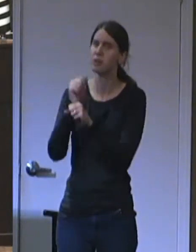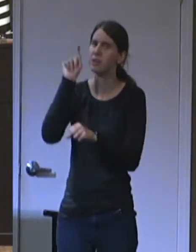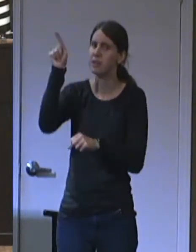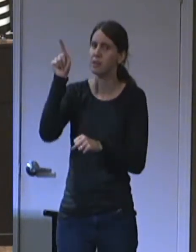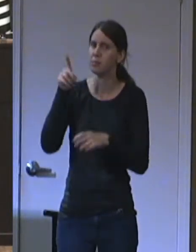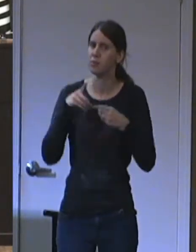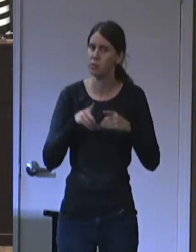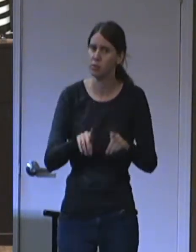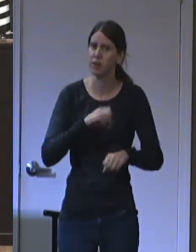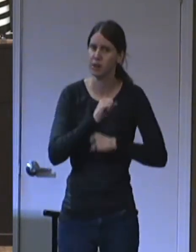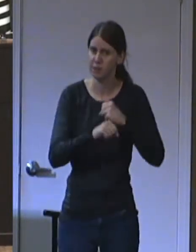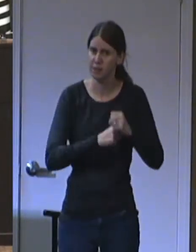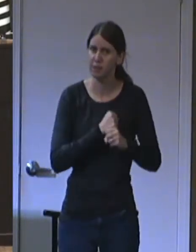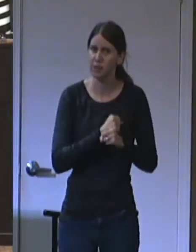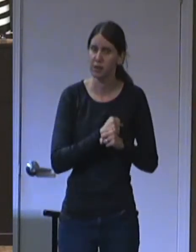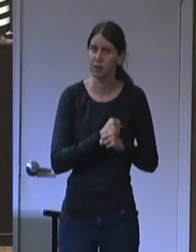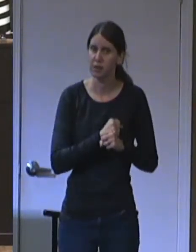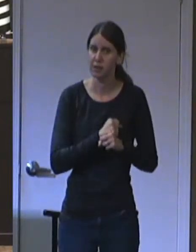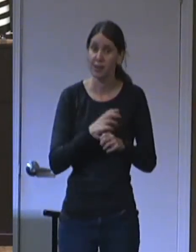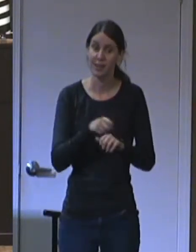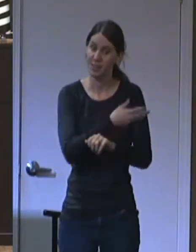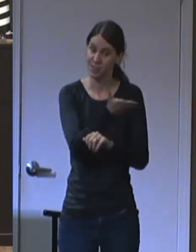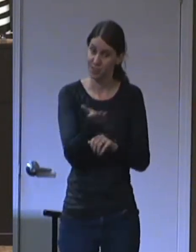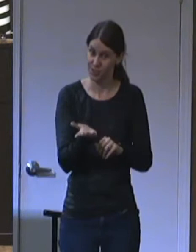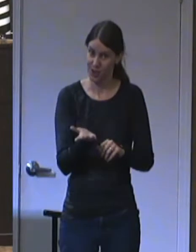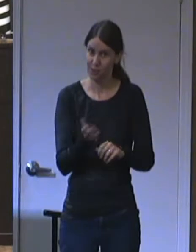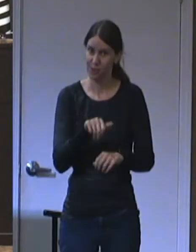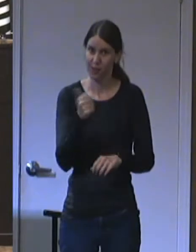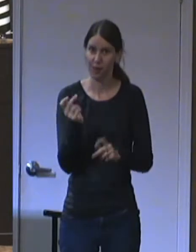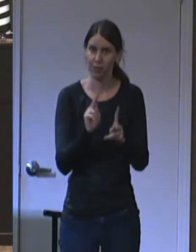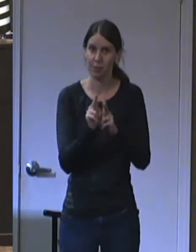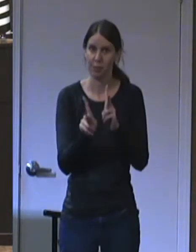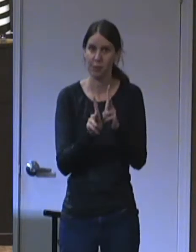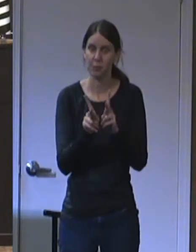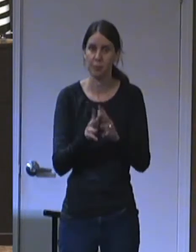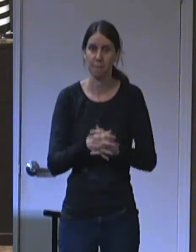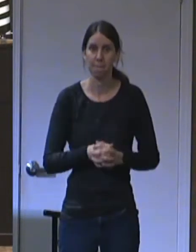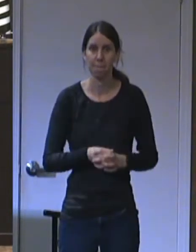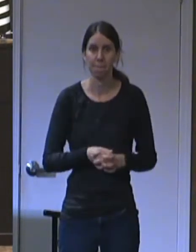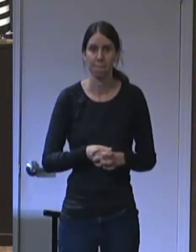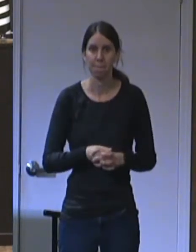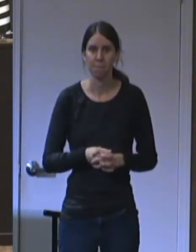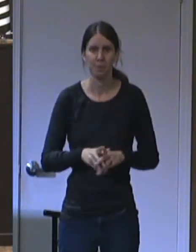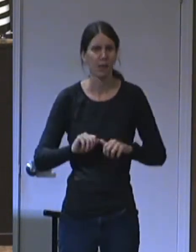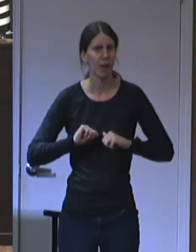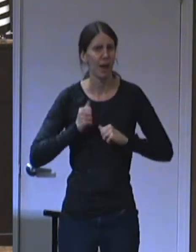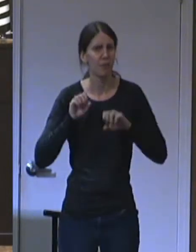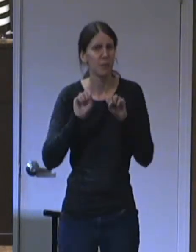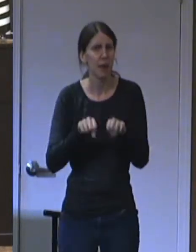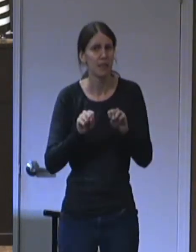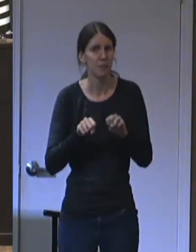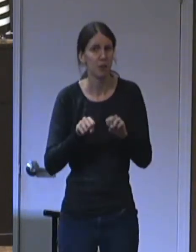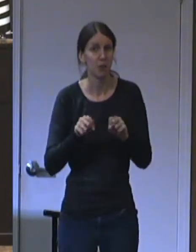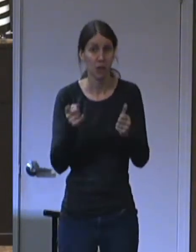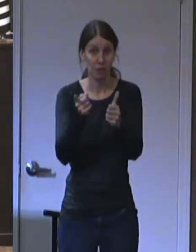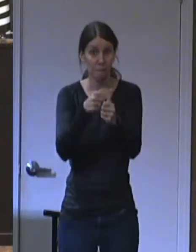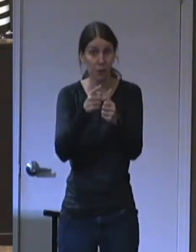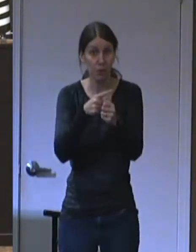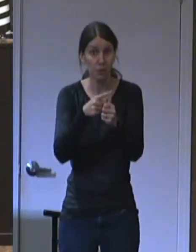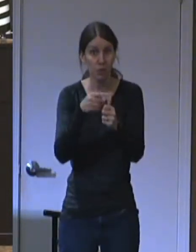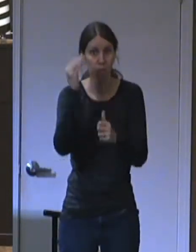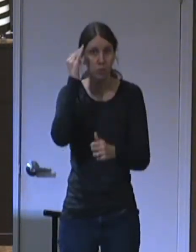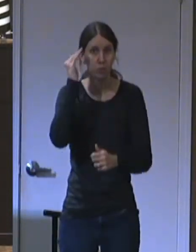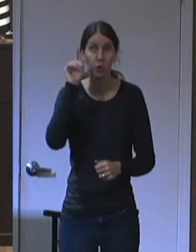going through and share that with somebody else. In order to do that, you need to know Him as